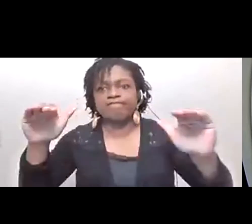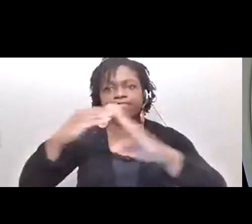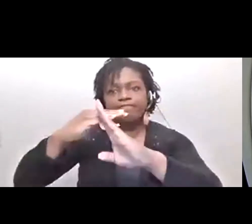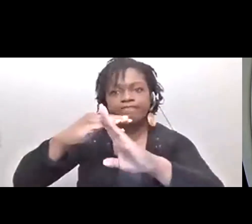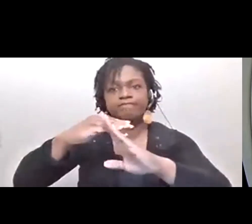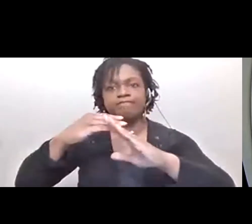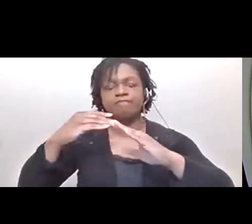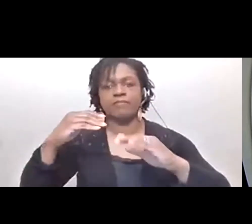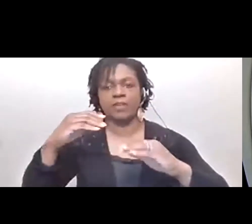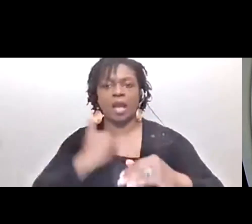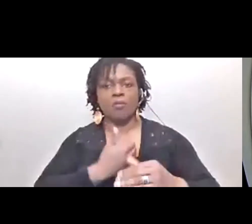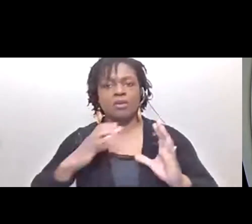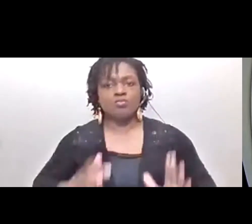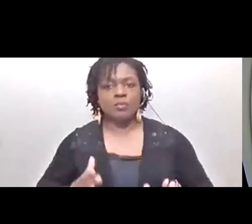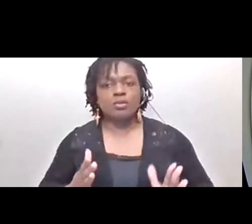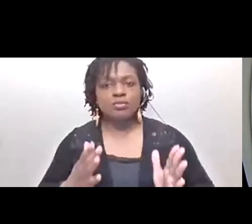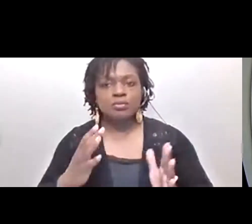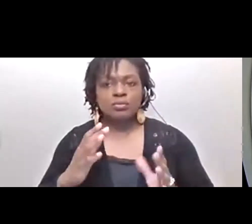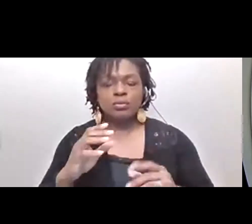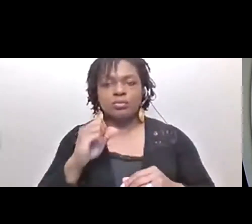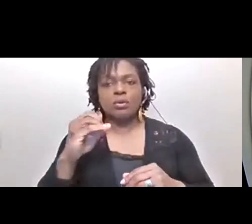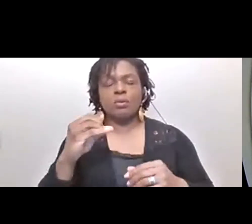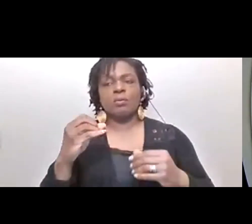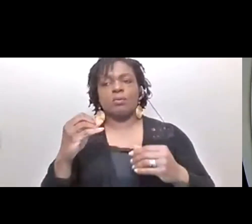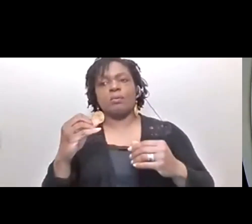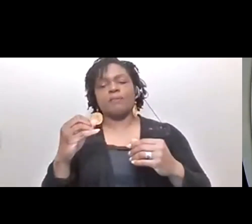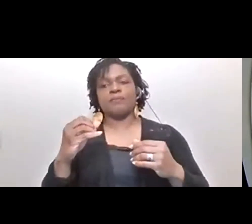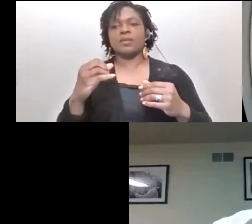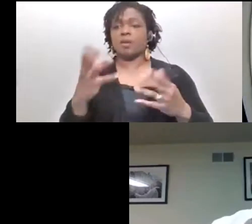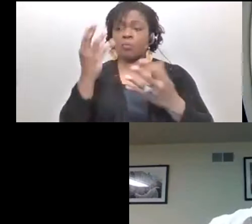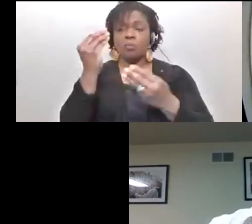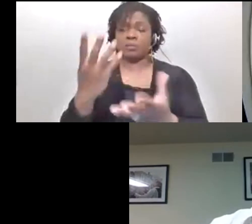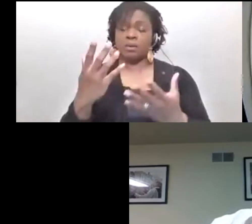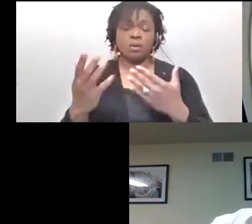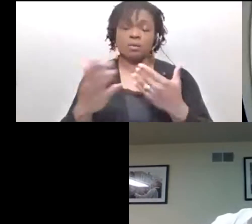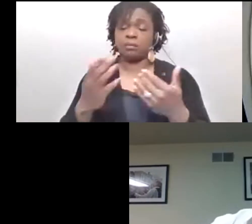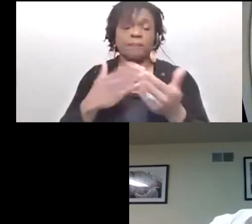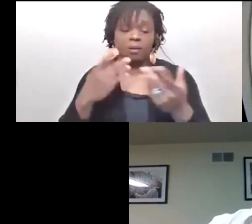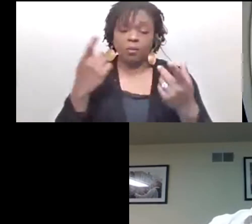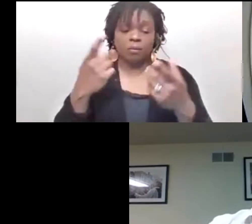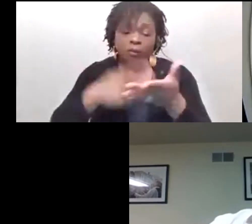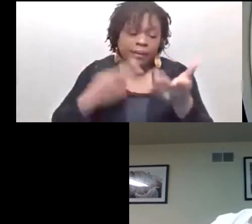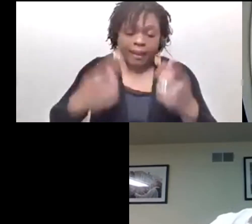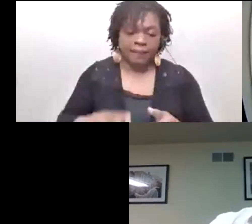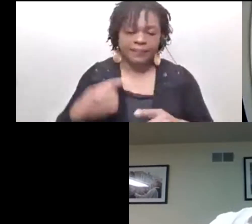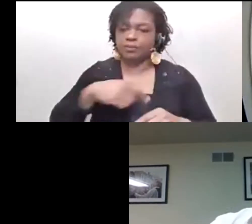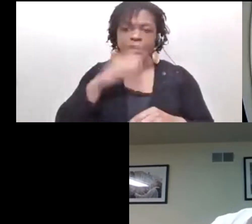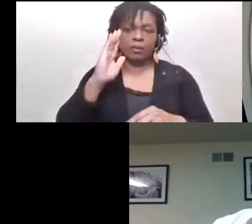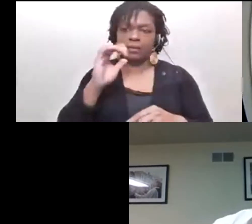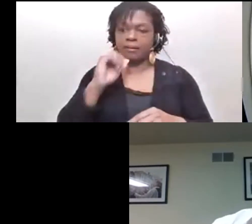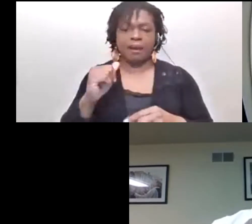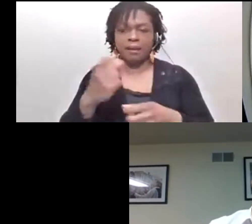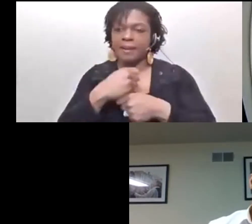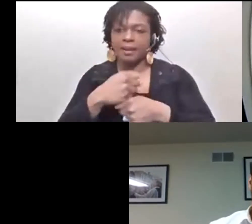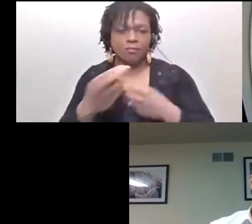I think, as we had mentioned previously. And I want you to know, whatever happens, we're not going to be making a